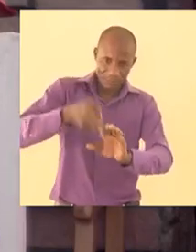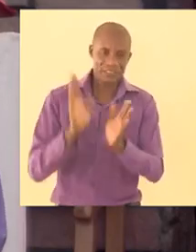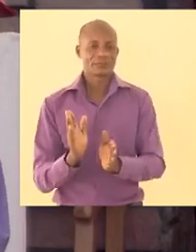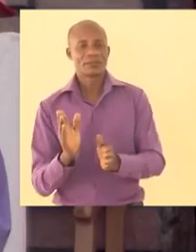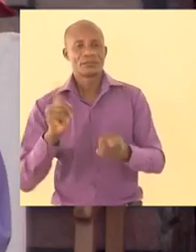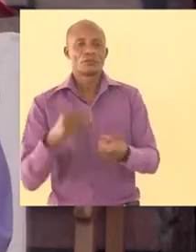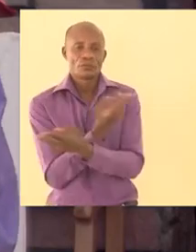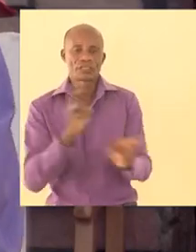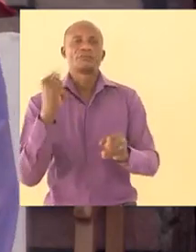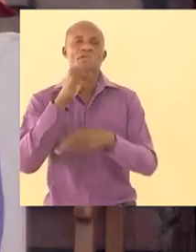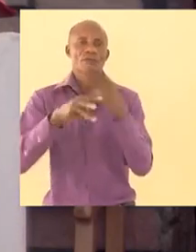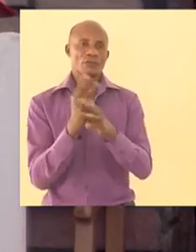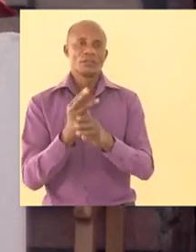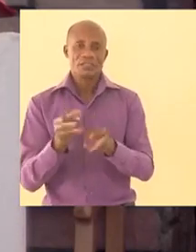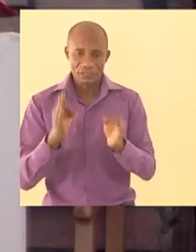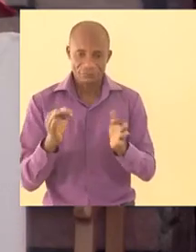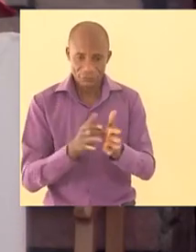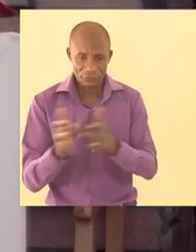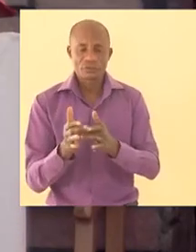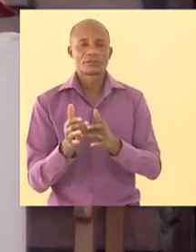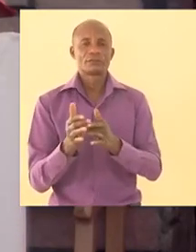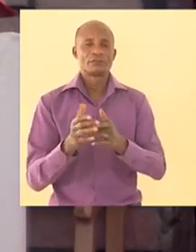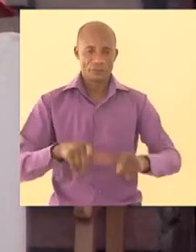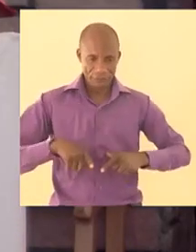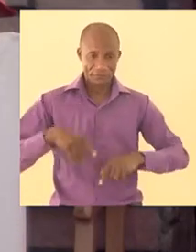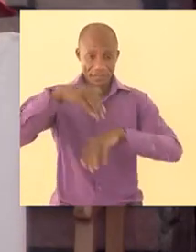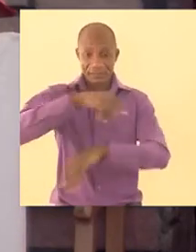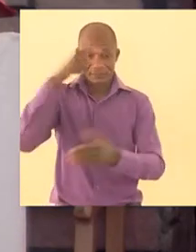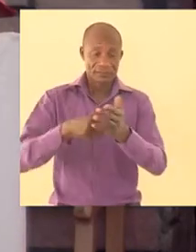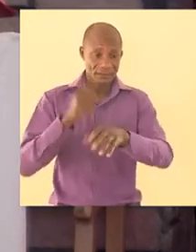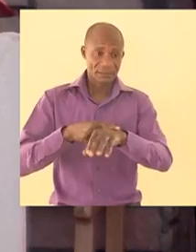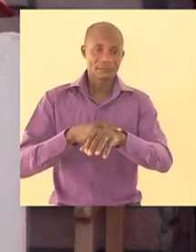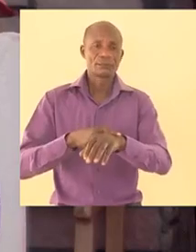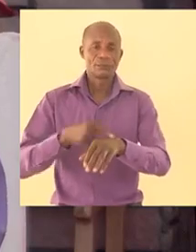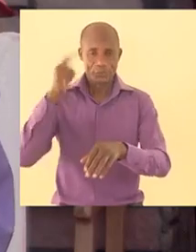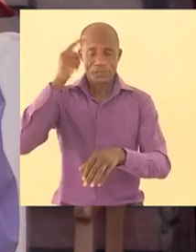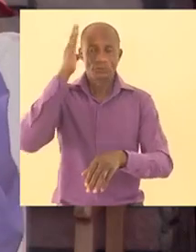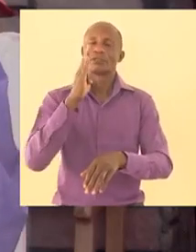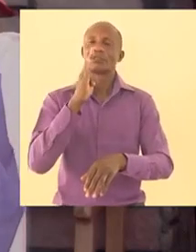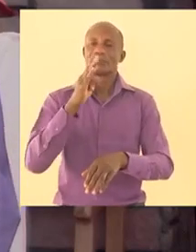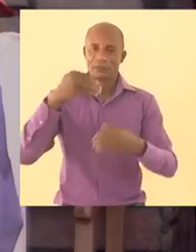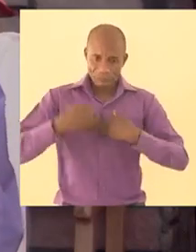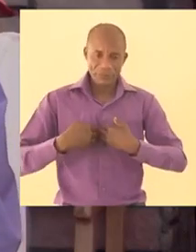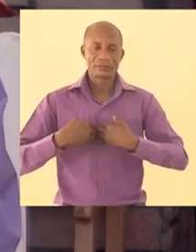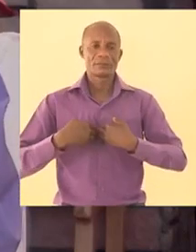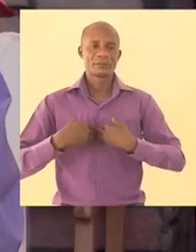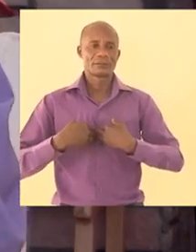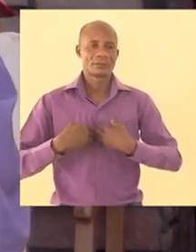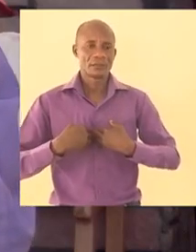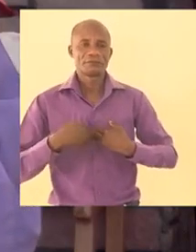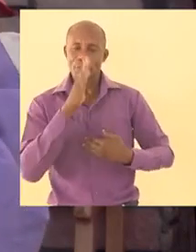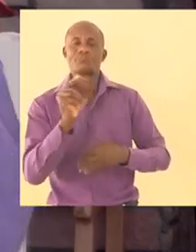Jesus lived at this time, Jesus would have been top on social media, trying to reach the world. So don't sit down there and